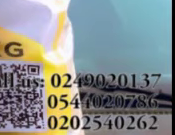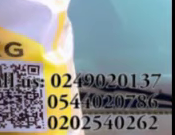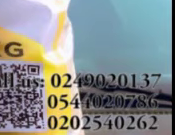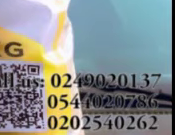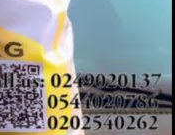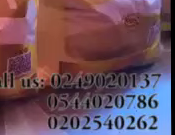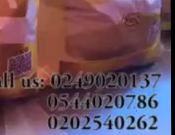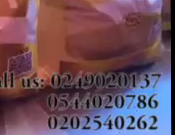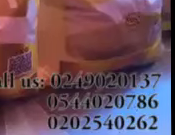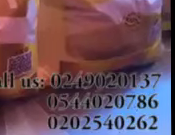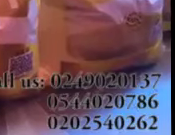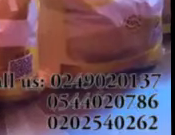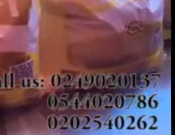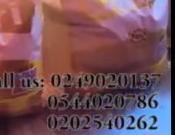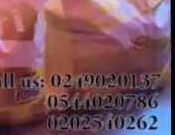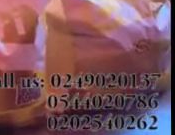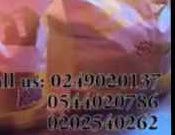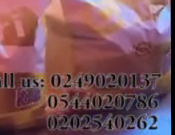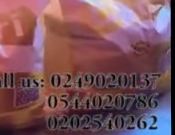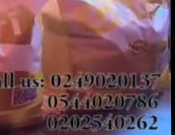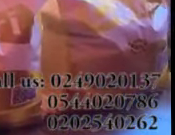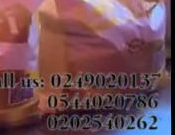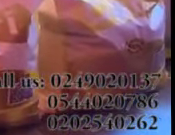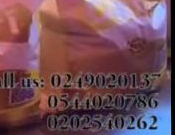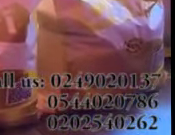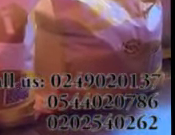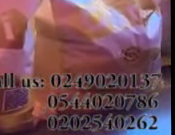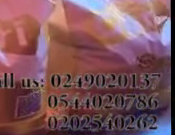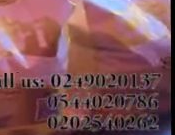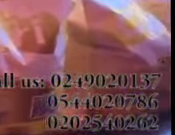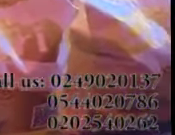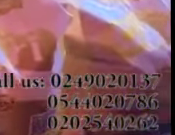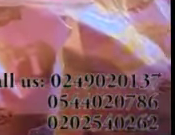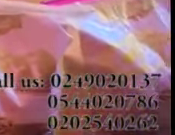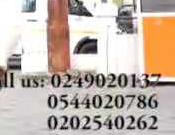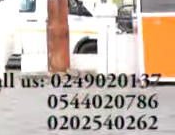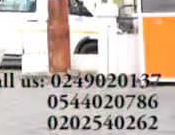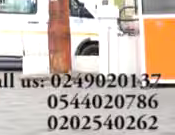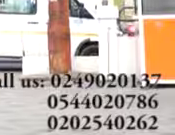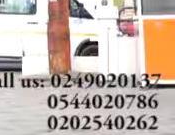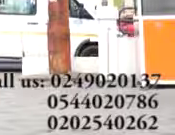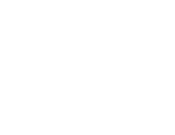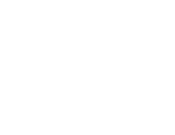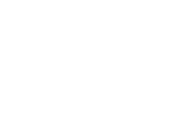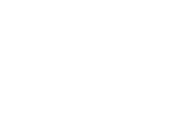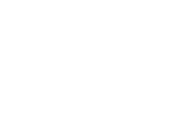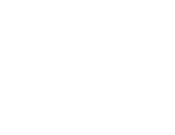put the number below. Try it and thank me later. Yes, Nana, I say so.